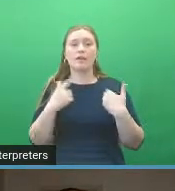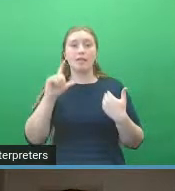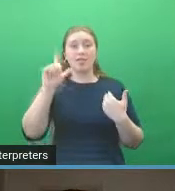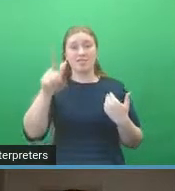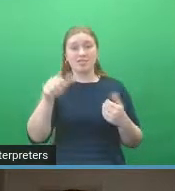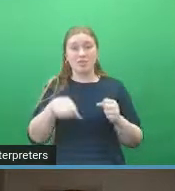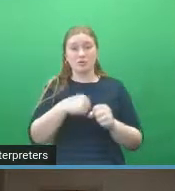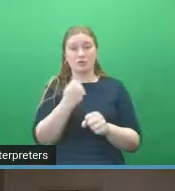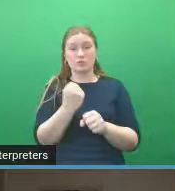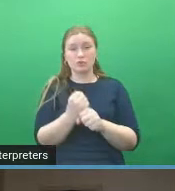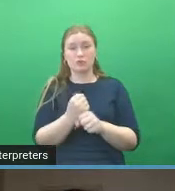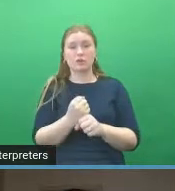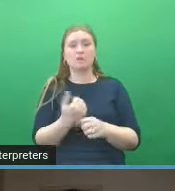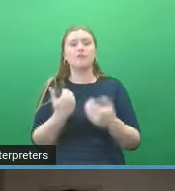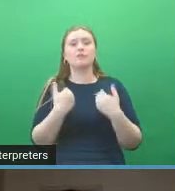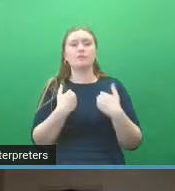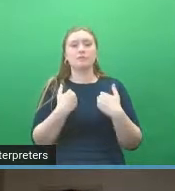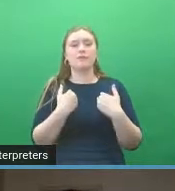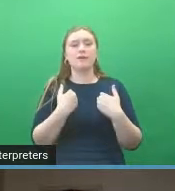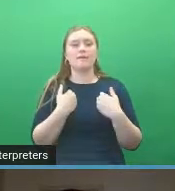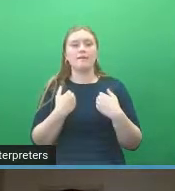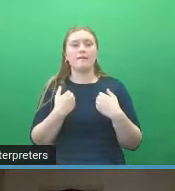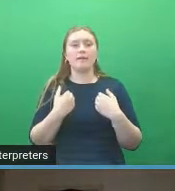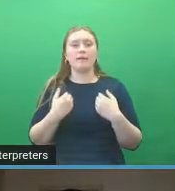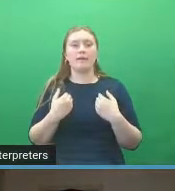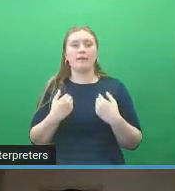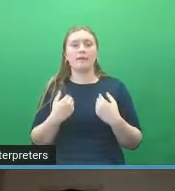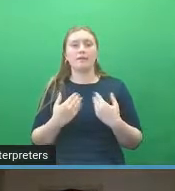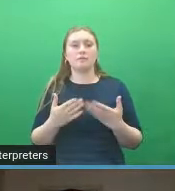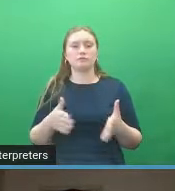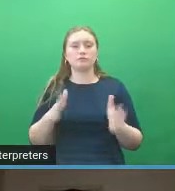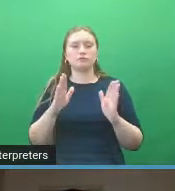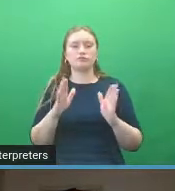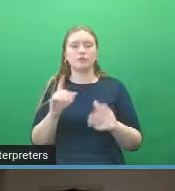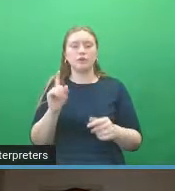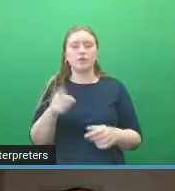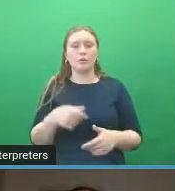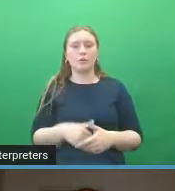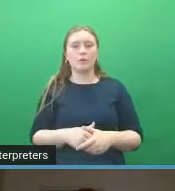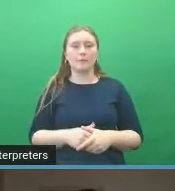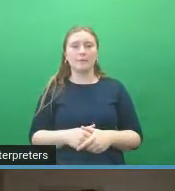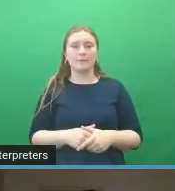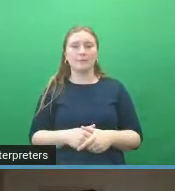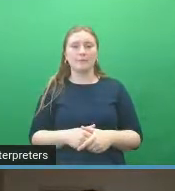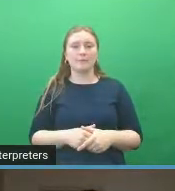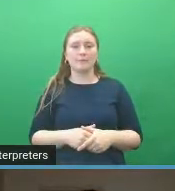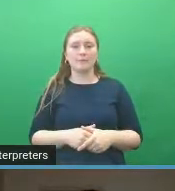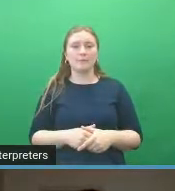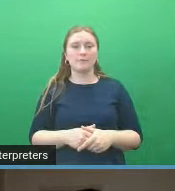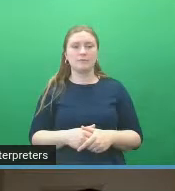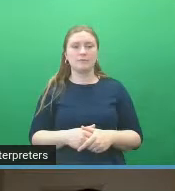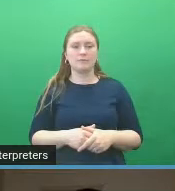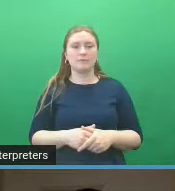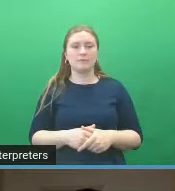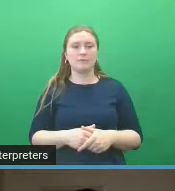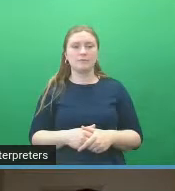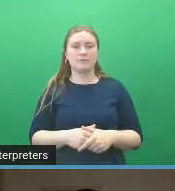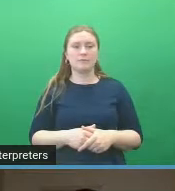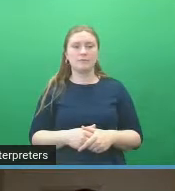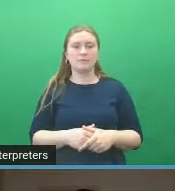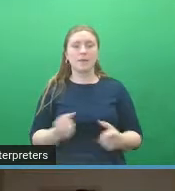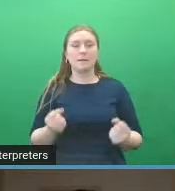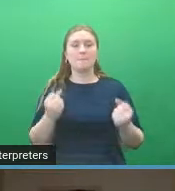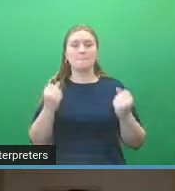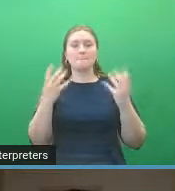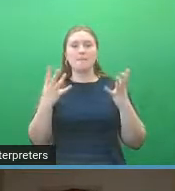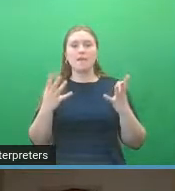starting to see some of those symposia start moving into this direction. As you can see from the use cases above, there are many